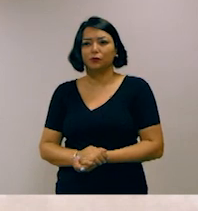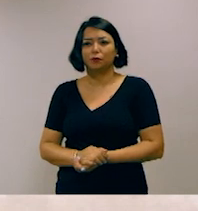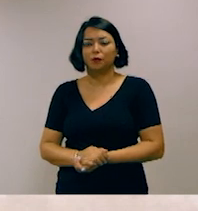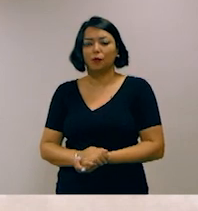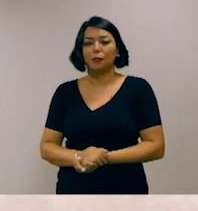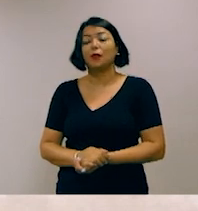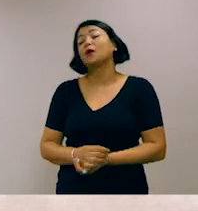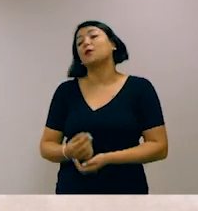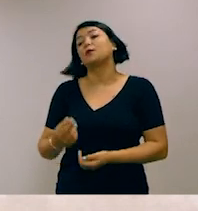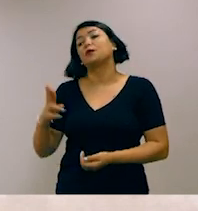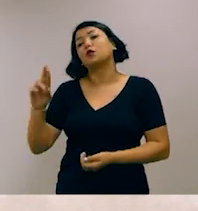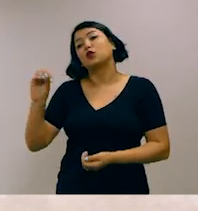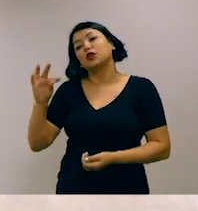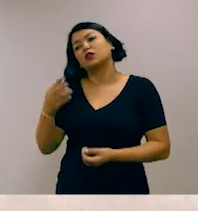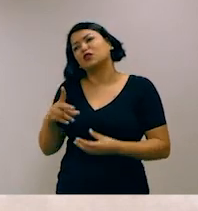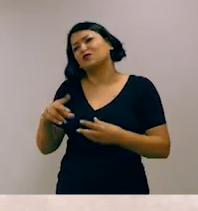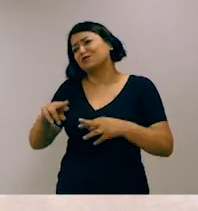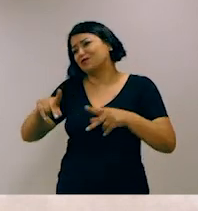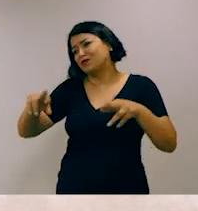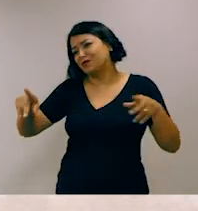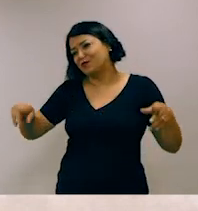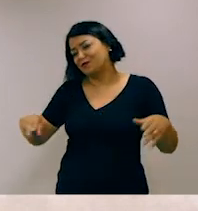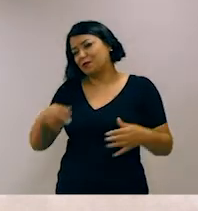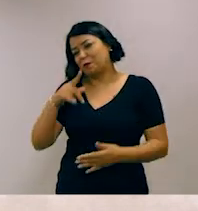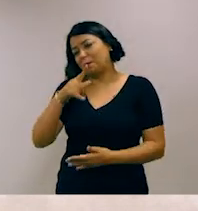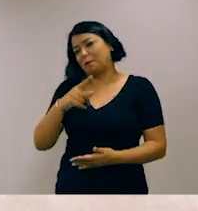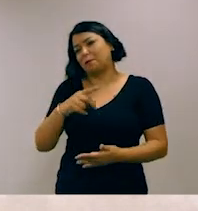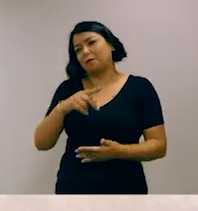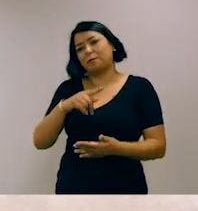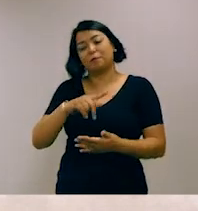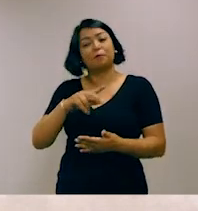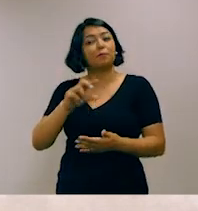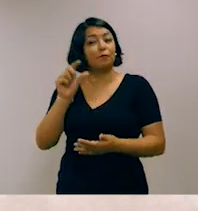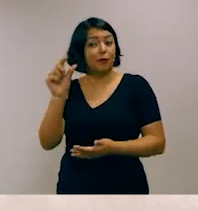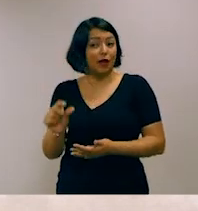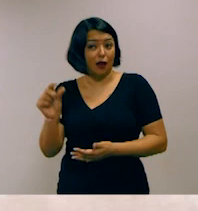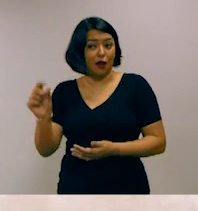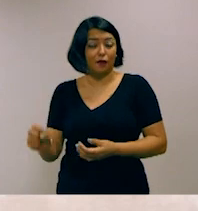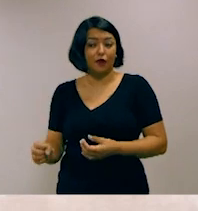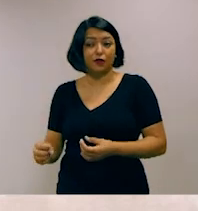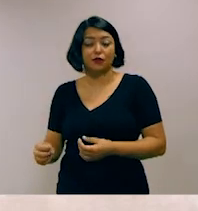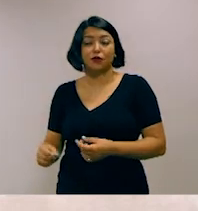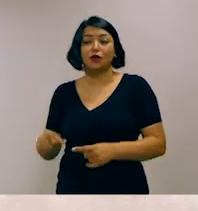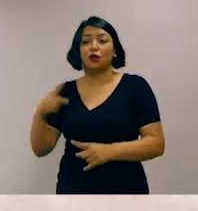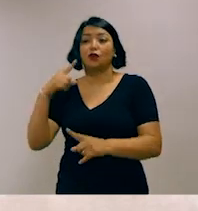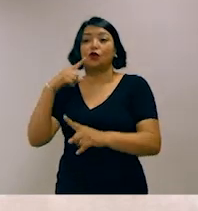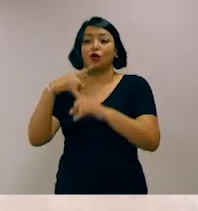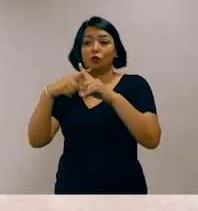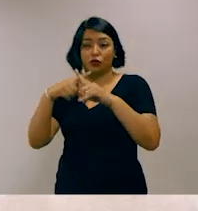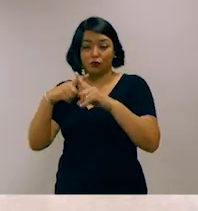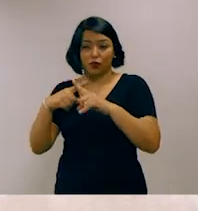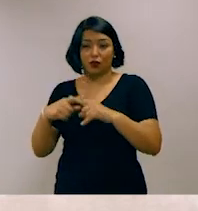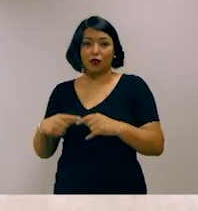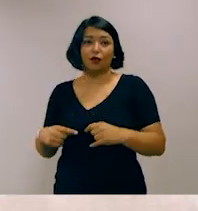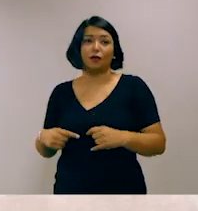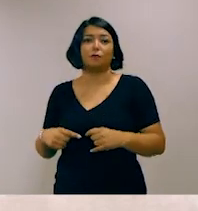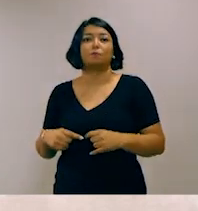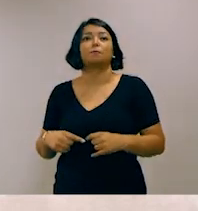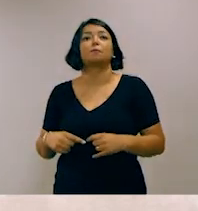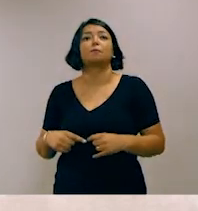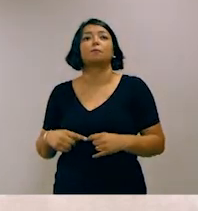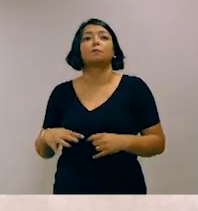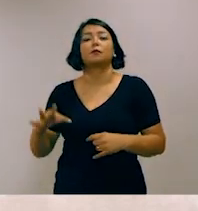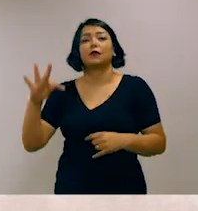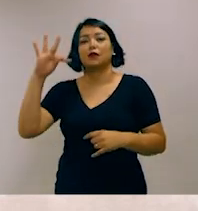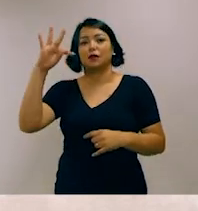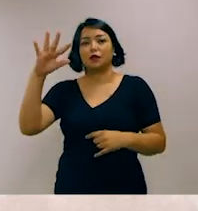a screenplay, I had different words, and I used the multiplication of the